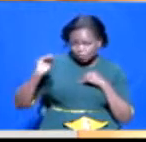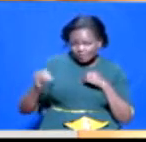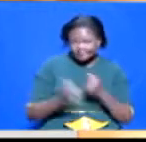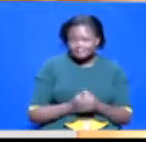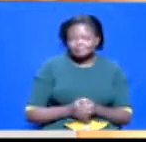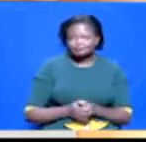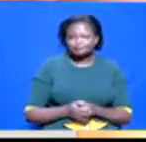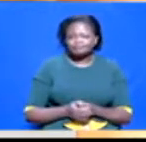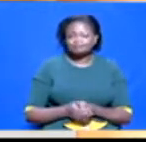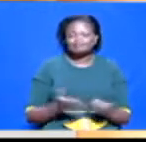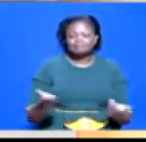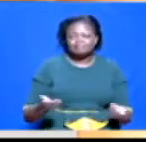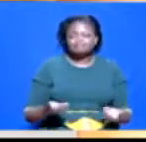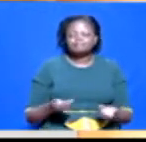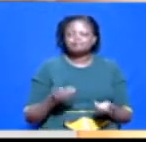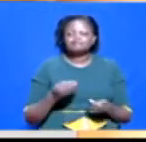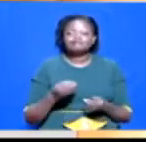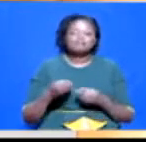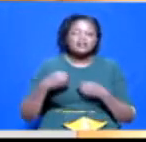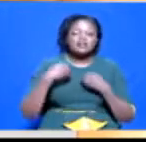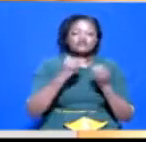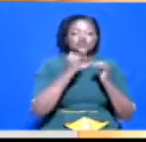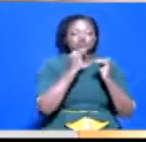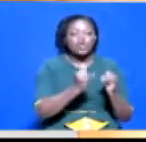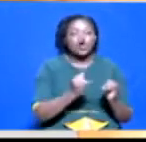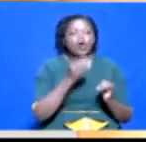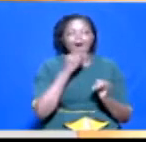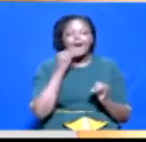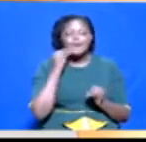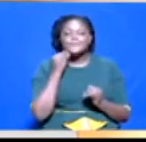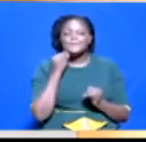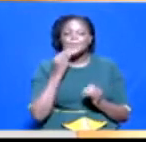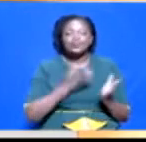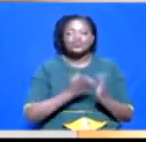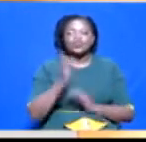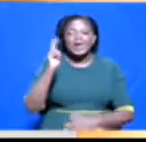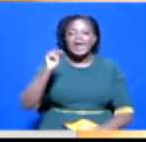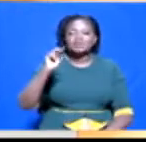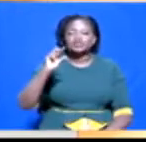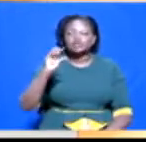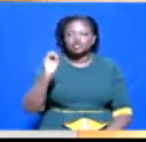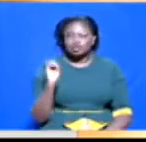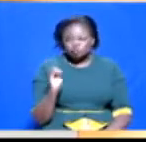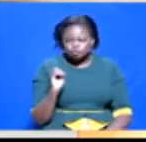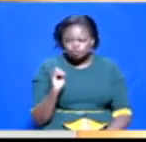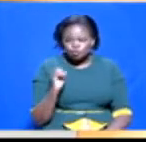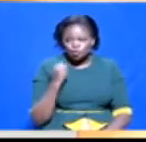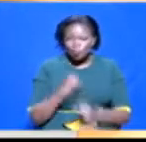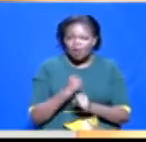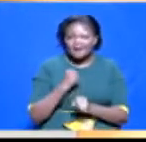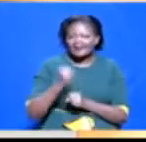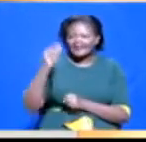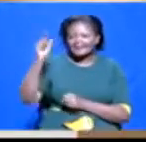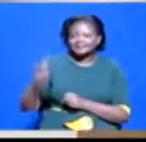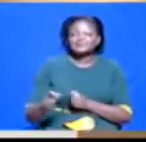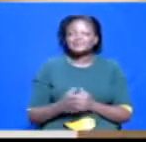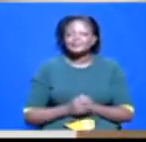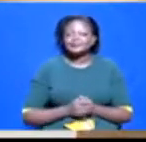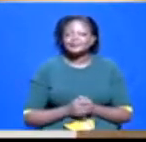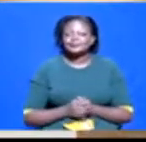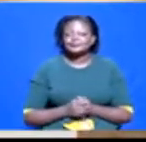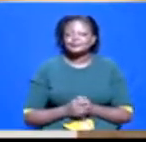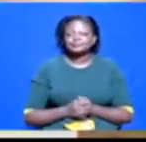in a newly constructed home, courtesy of a non-governmental organization operating in the region. Benedictus, Sister of Grace